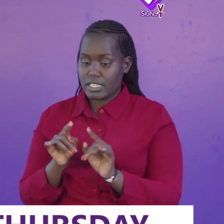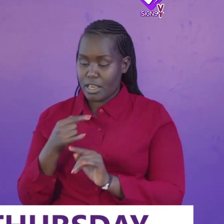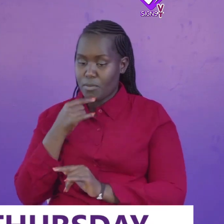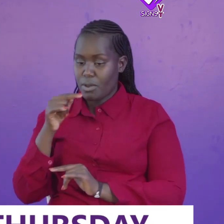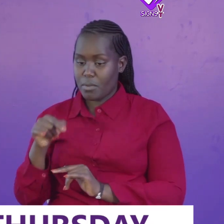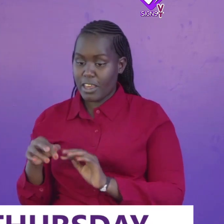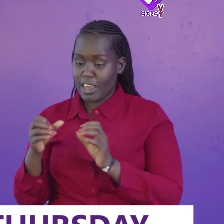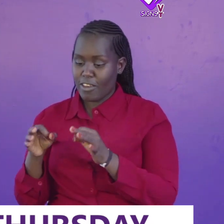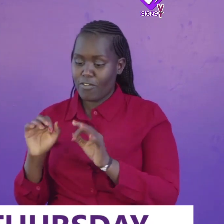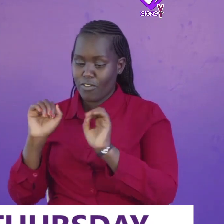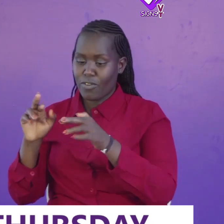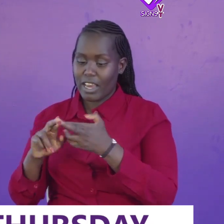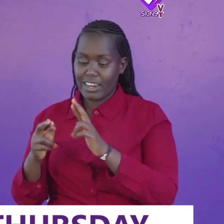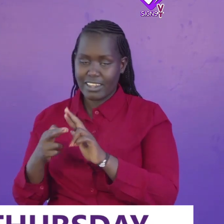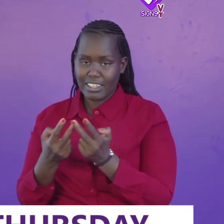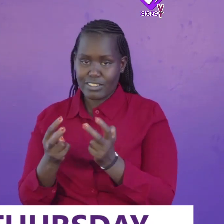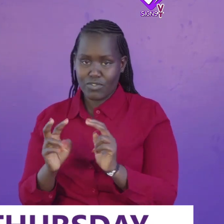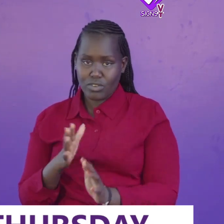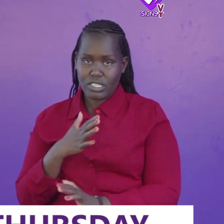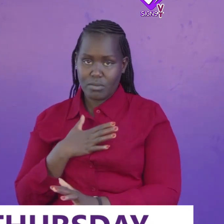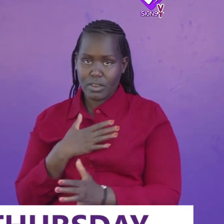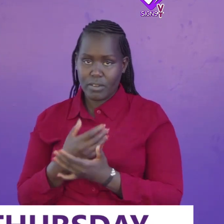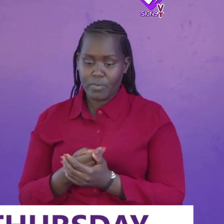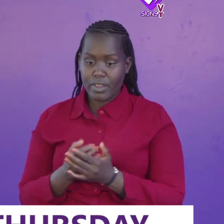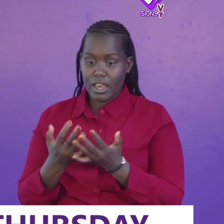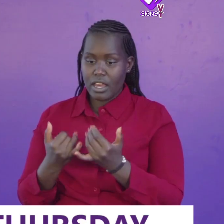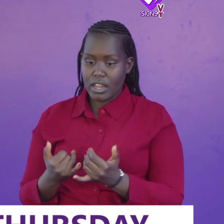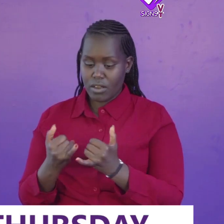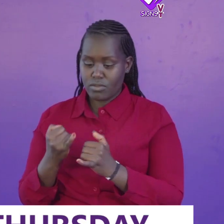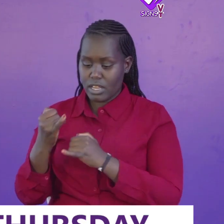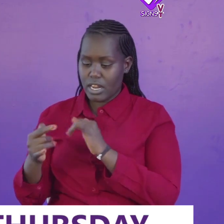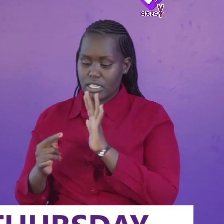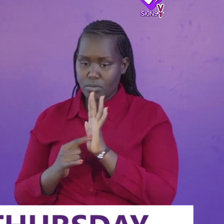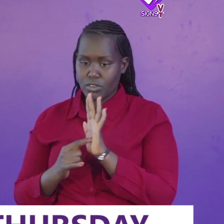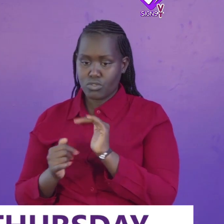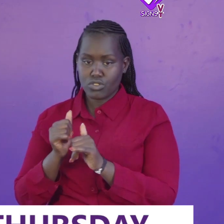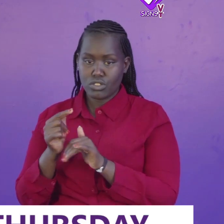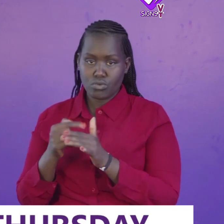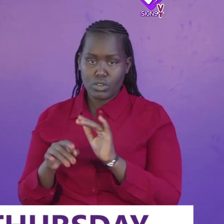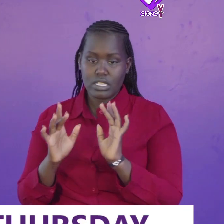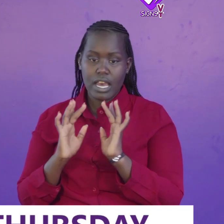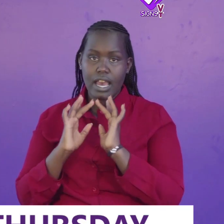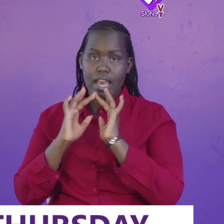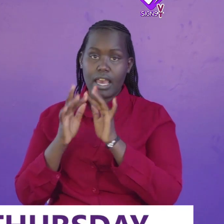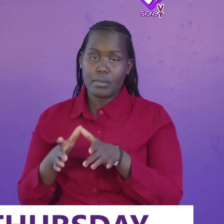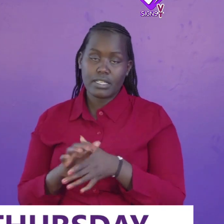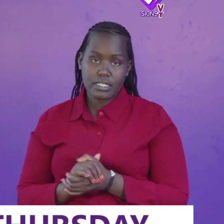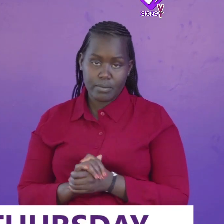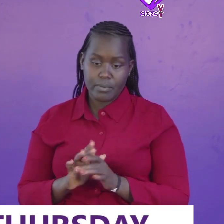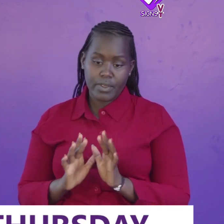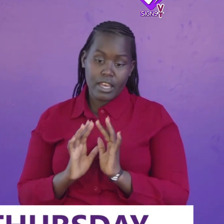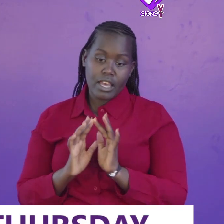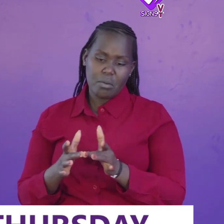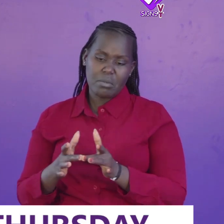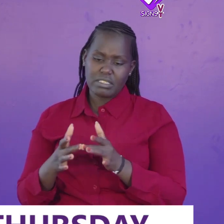my viewers makosa kubwa hiyo. Anyway, let's head to the last point which is emails. Hii emails ni mambo ya